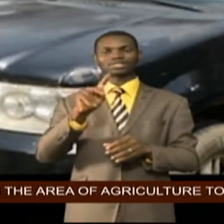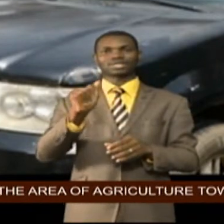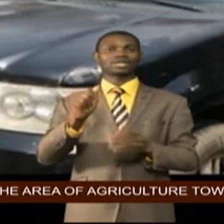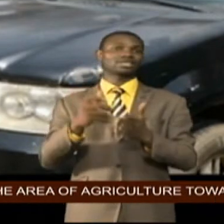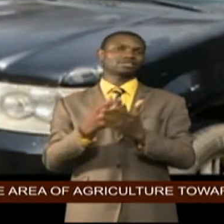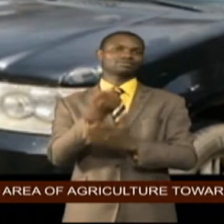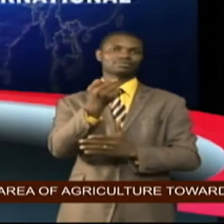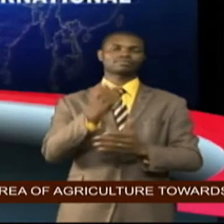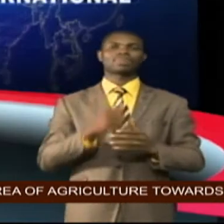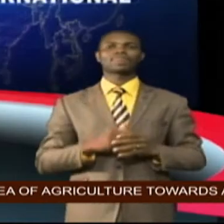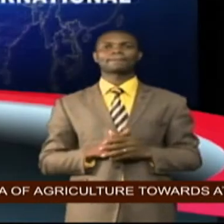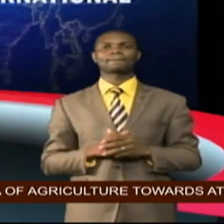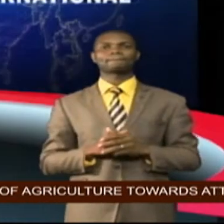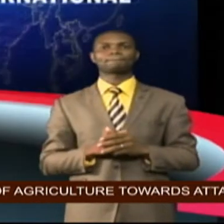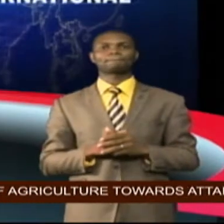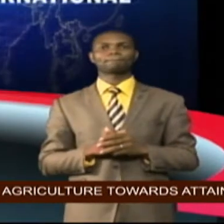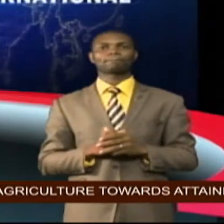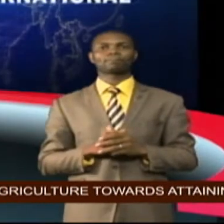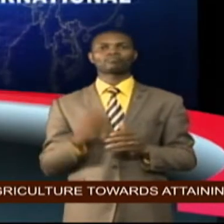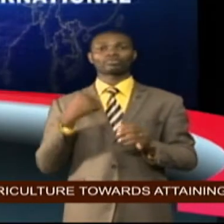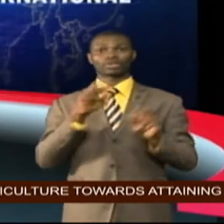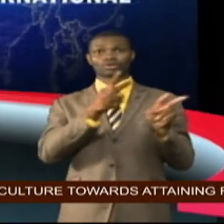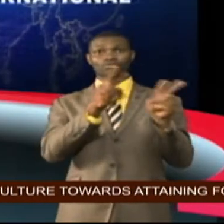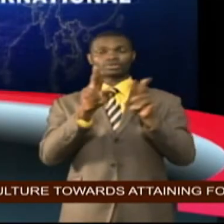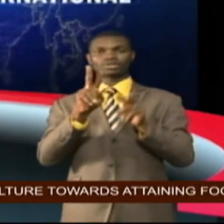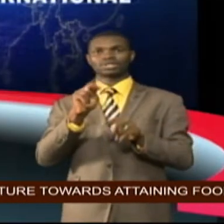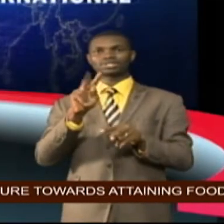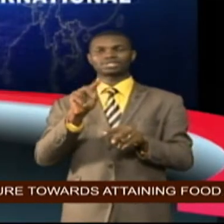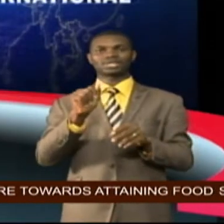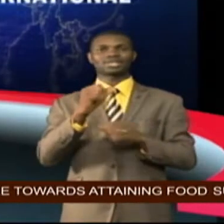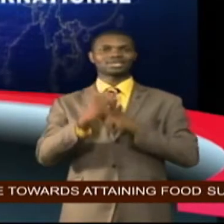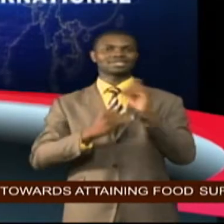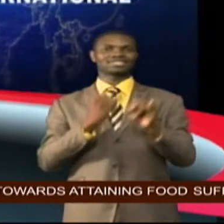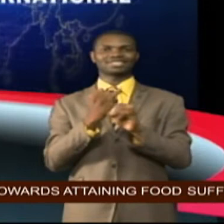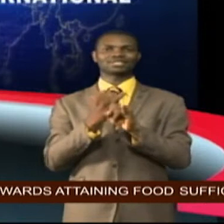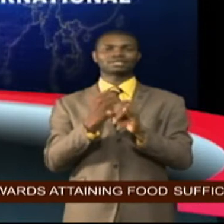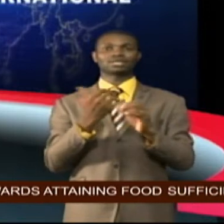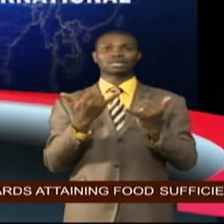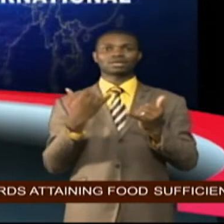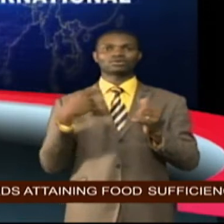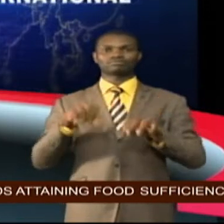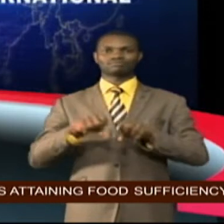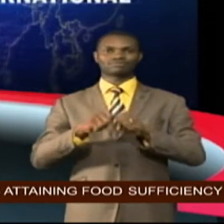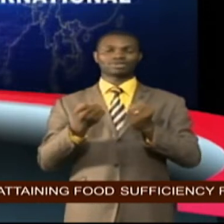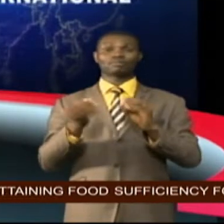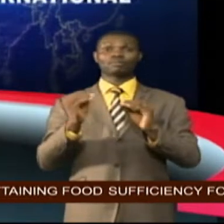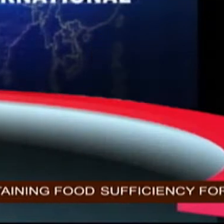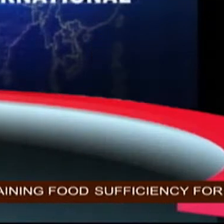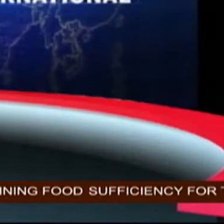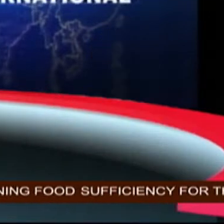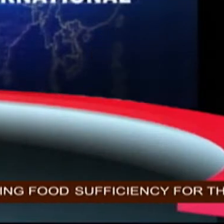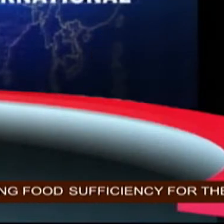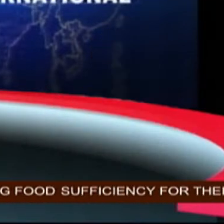NTA News. You're watching the news on NTA International. Time now to take a break. More reports ahead.